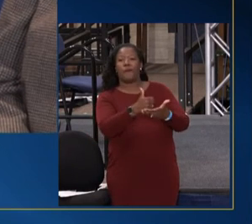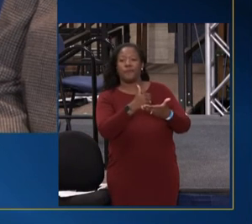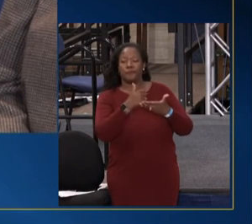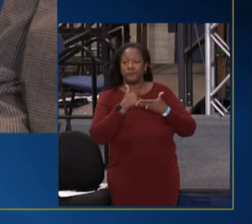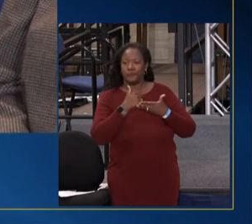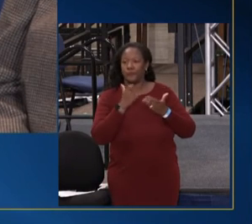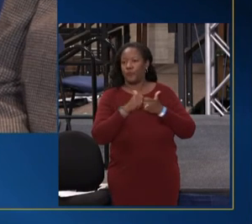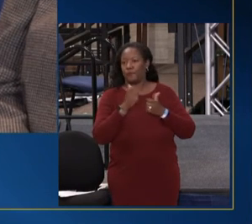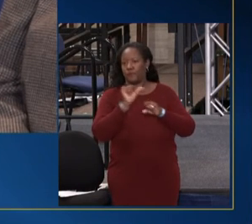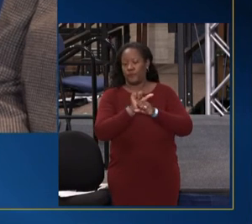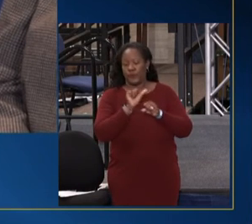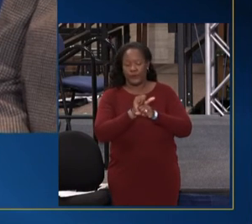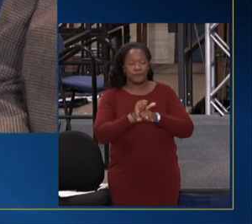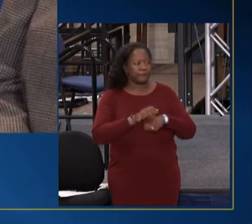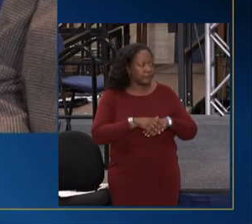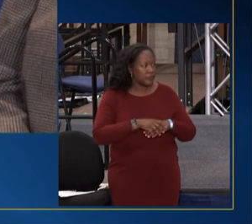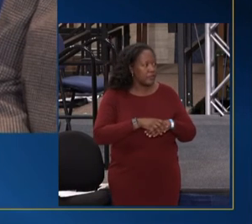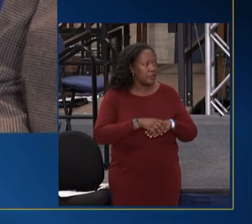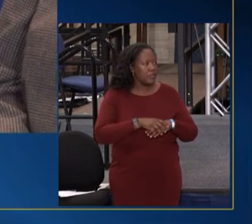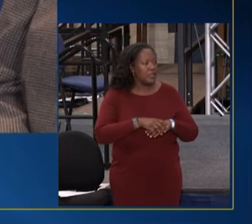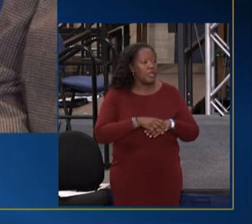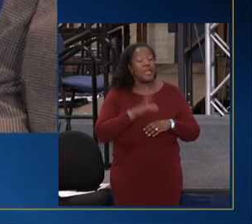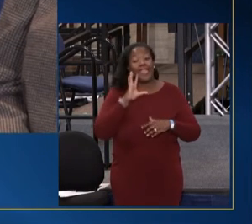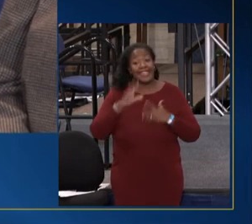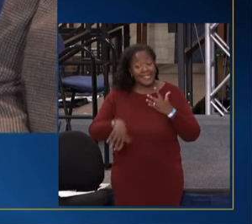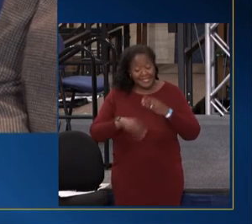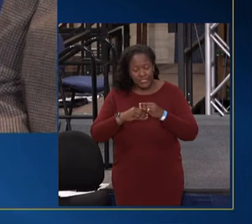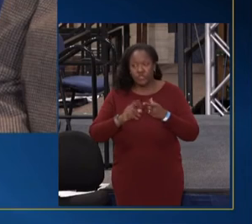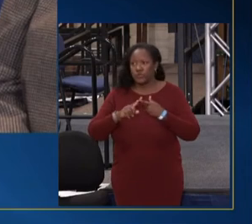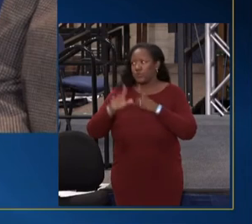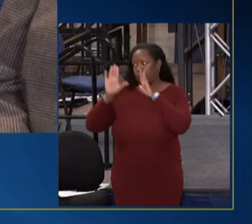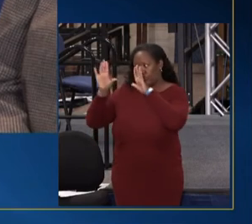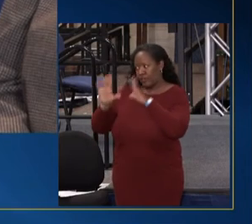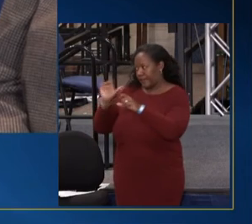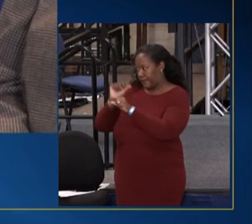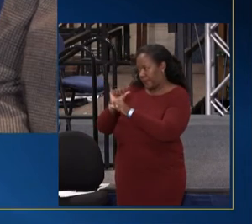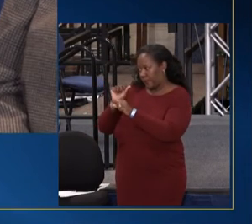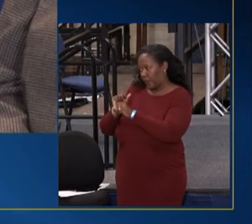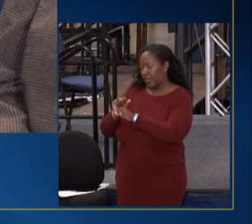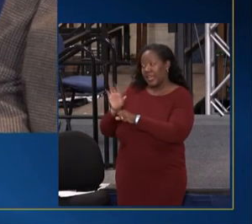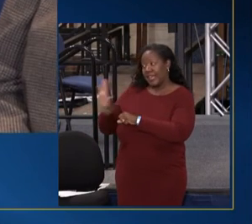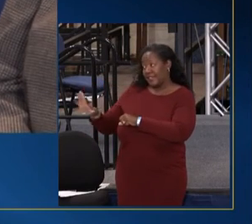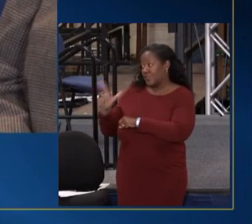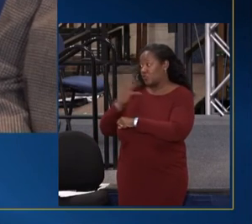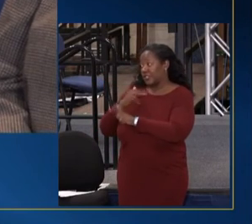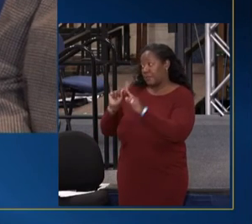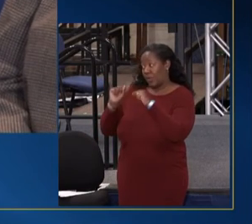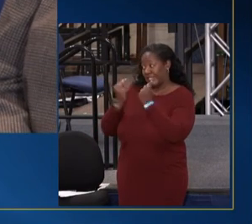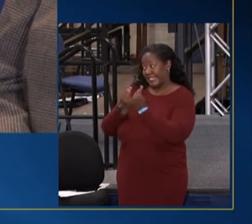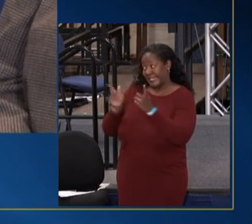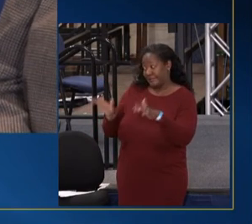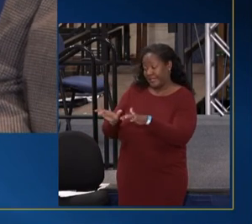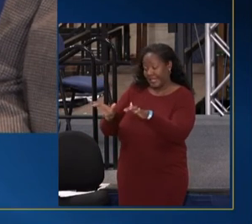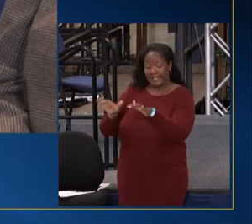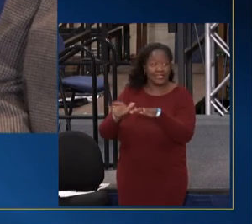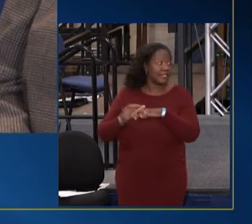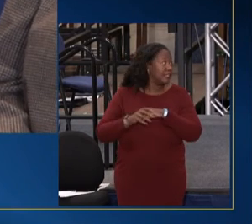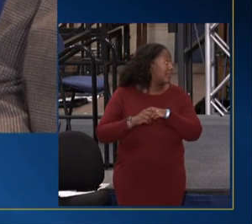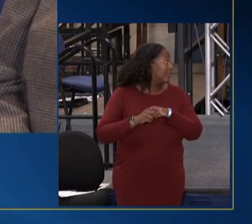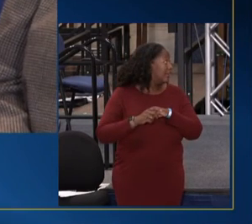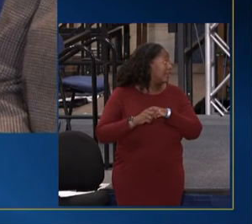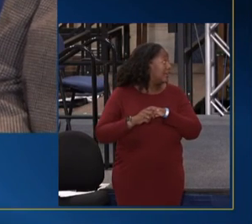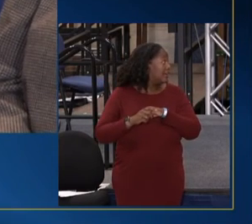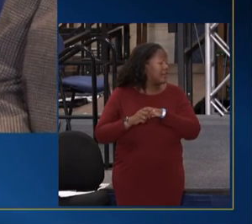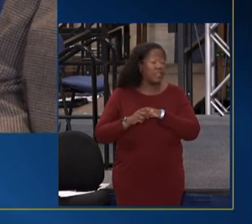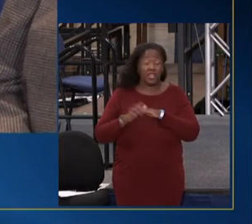to point out, you know, in addition to the incredible work that your very small team is doing and sort